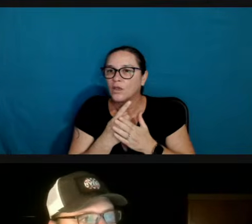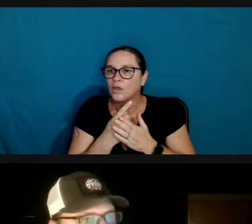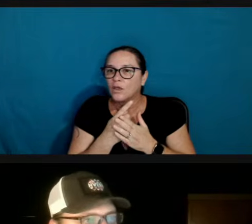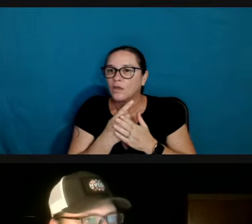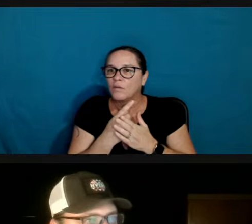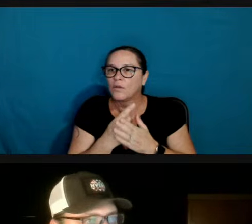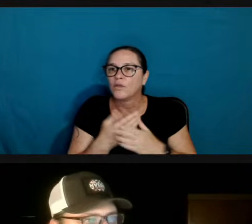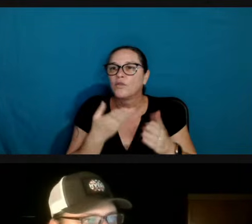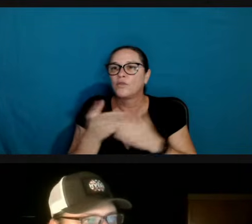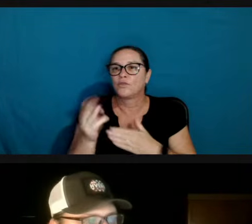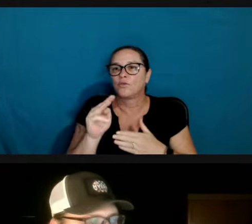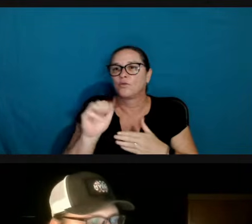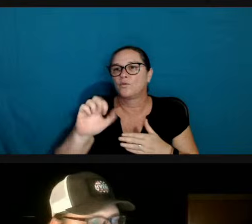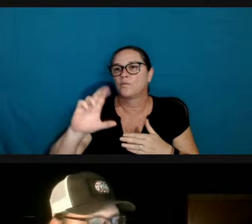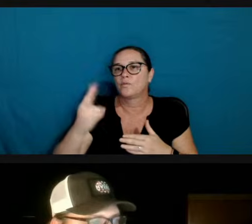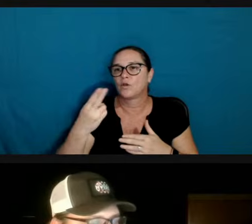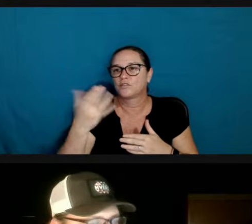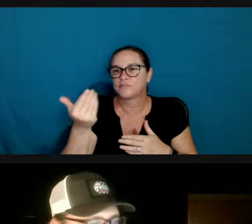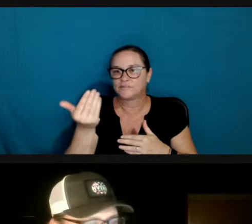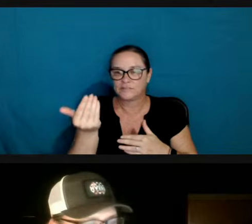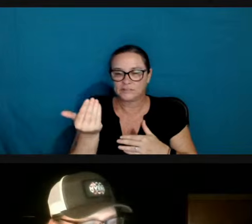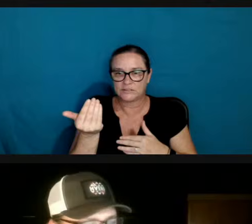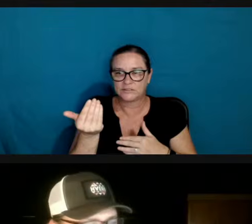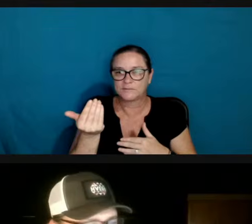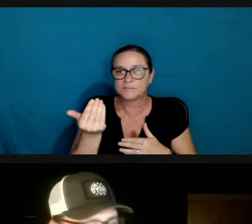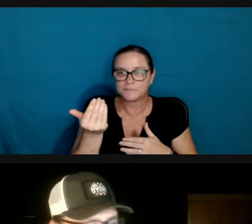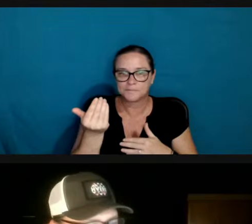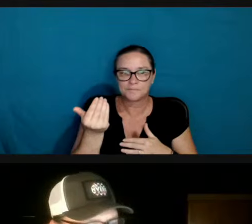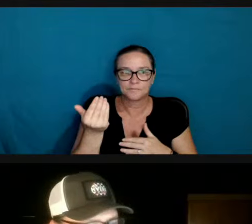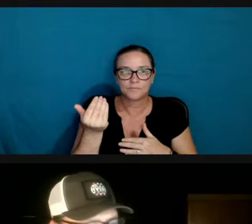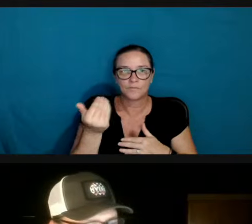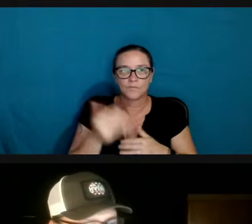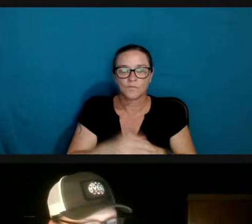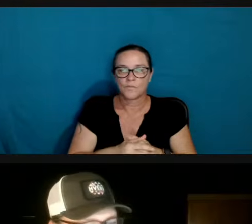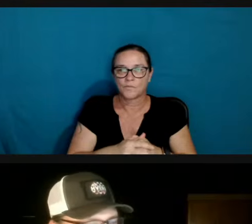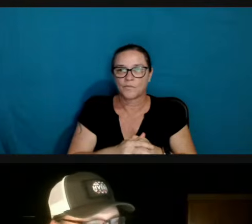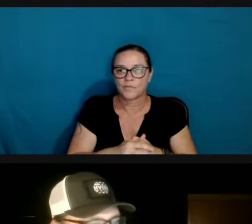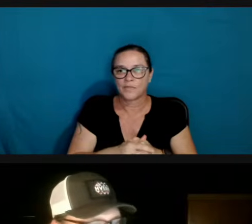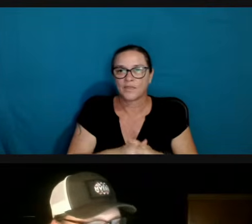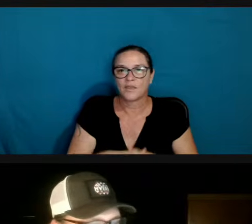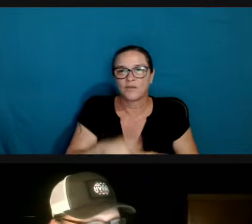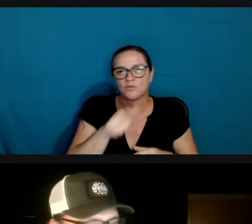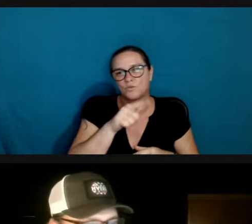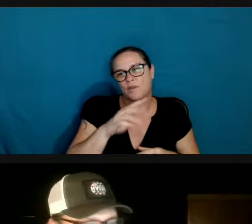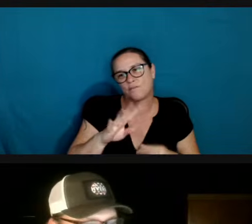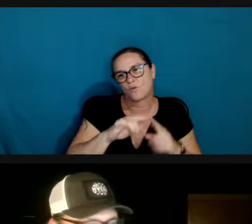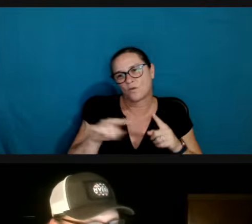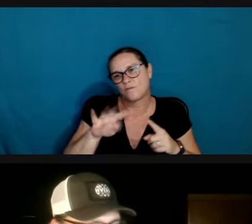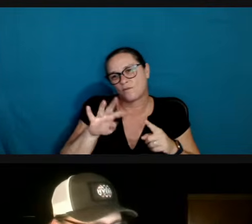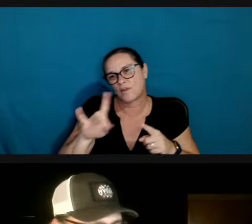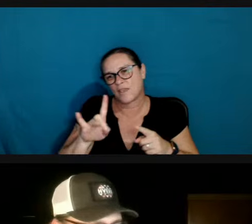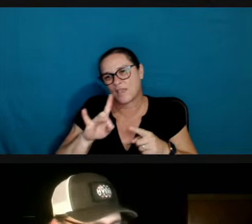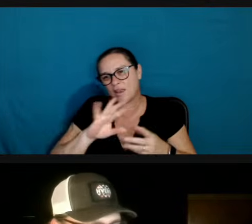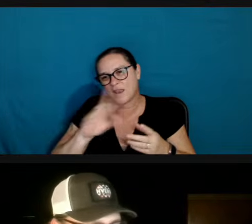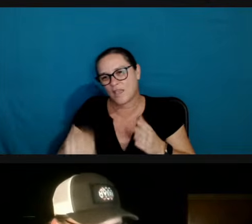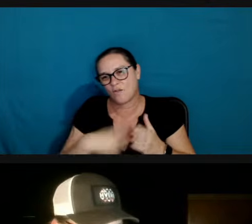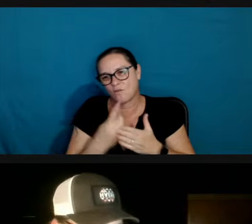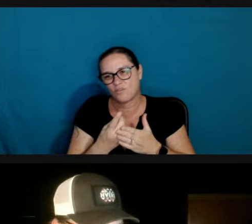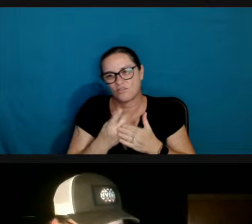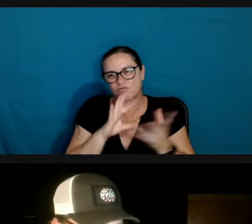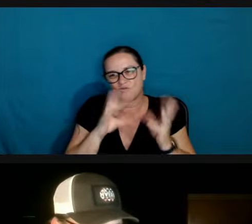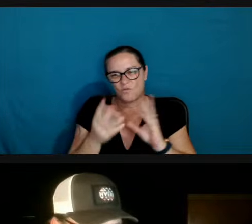Through March 15th, right? So these were about 24, 48 hour totals, probably 48 hour